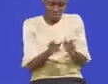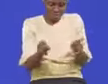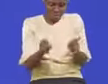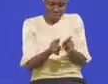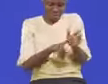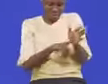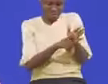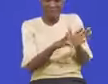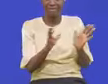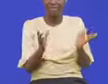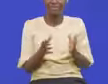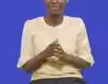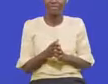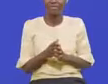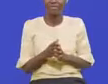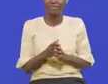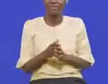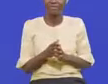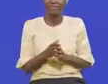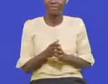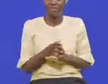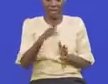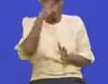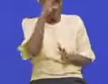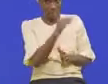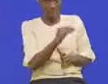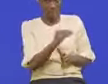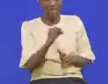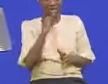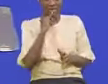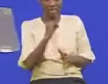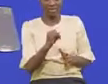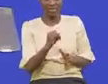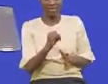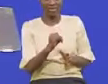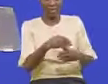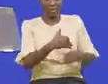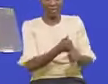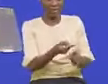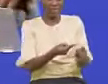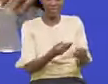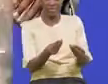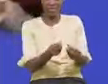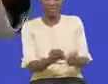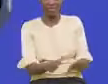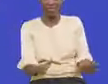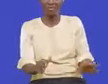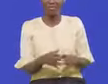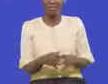Mawu si, amegbetɔ si ke le vitsukuri abe aɖeɖi ene. Amegbetɔ yi ke ƒoa